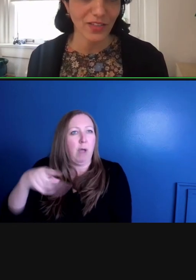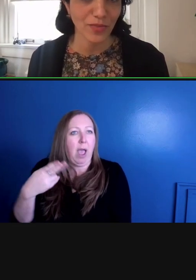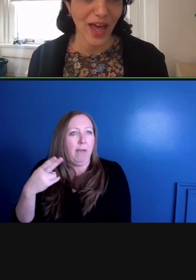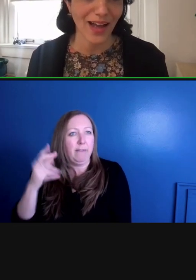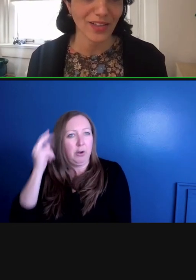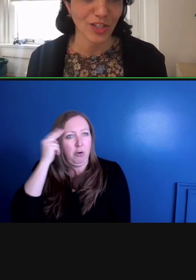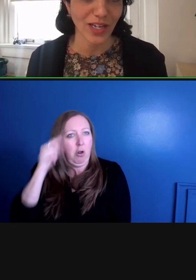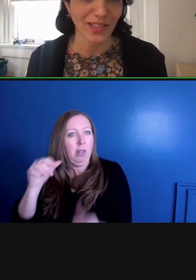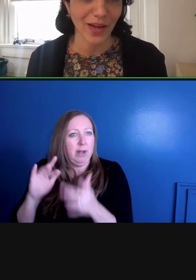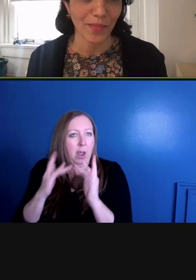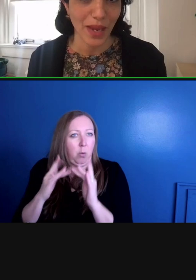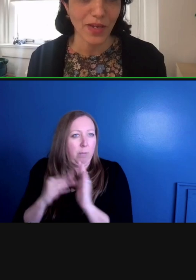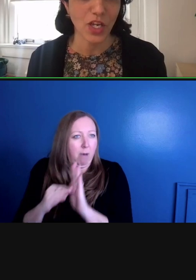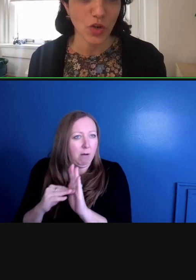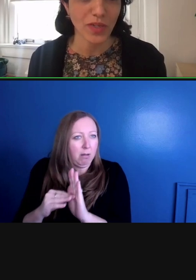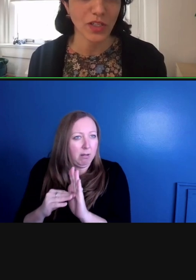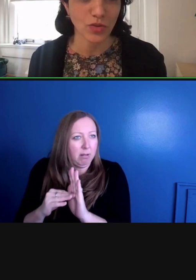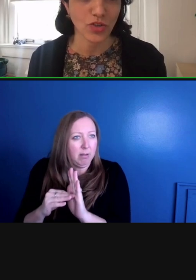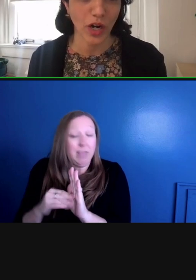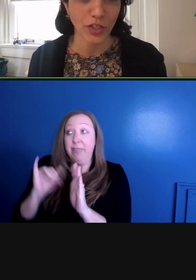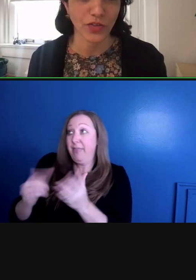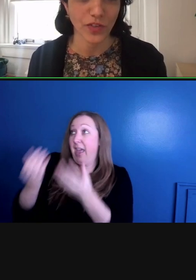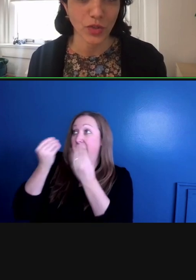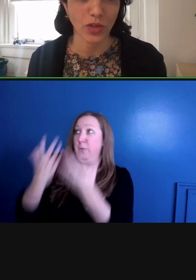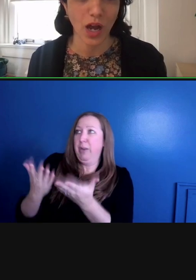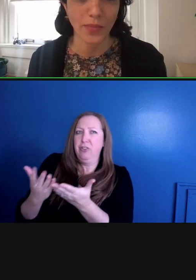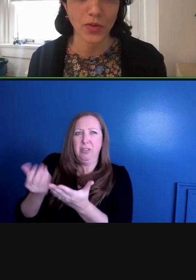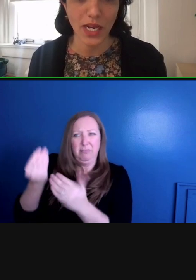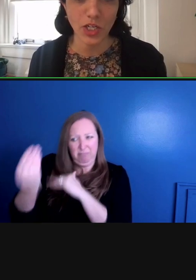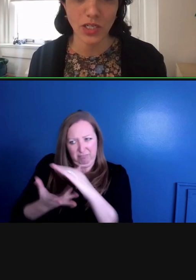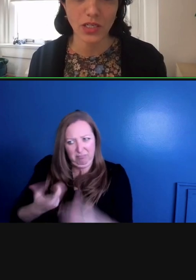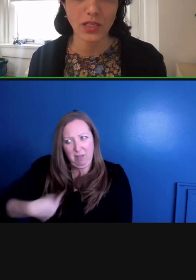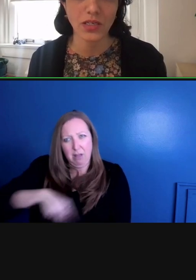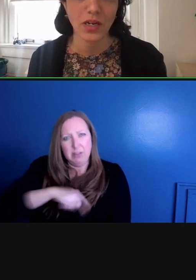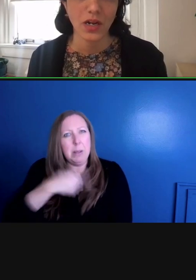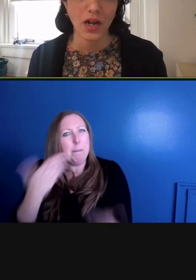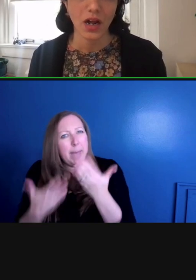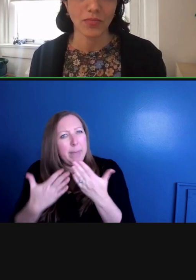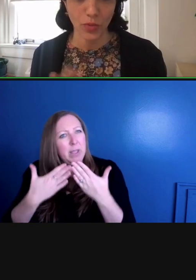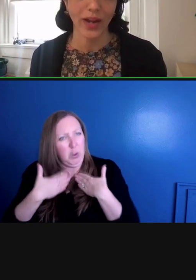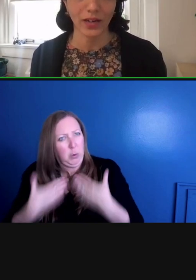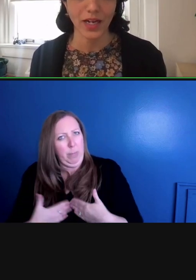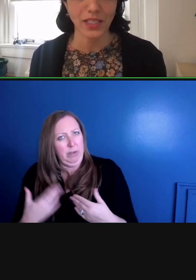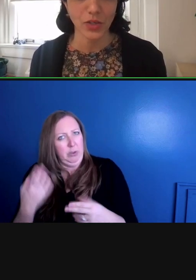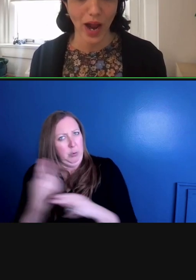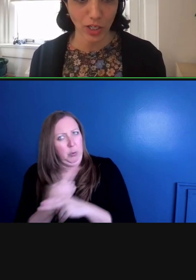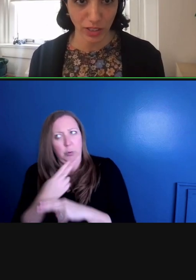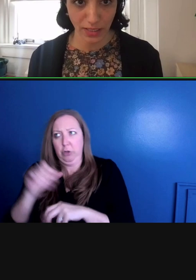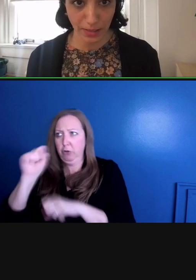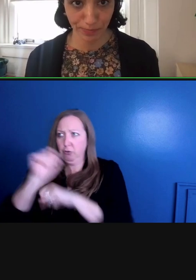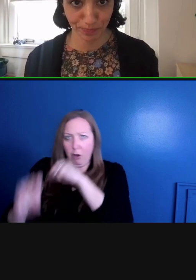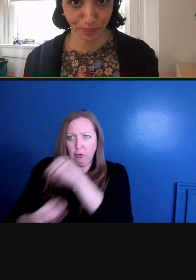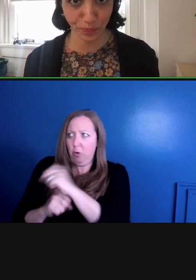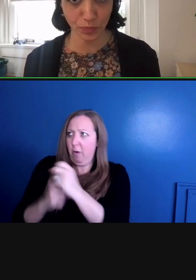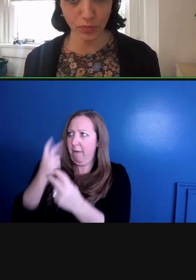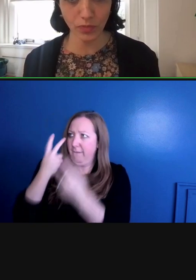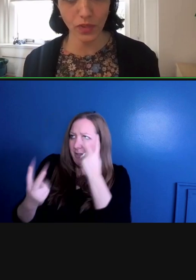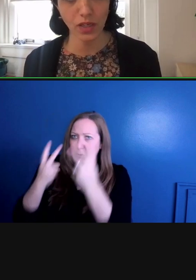And the findings from that suggest that maybe humans use structured visual computations to recognize